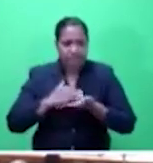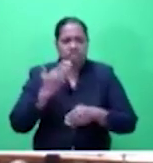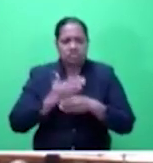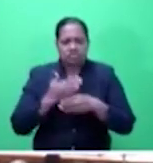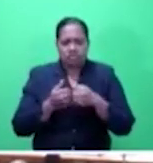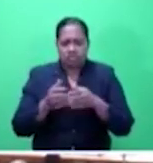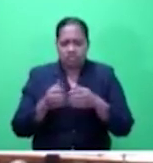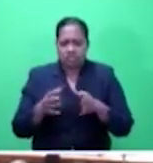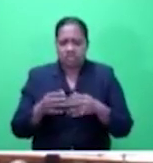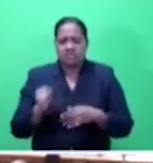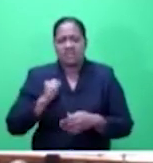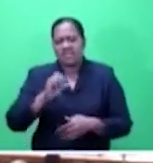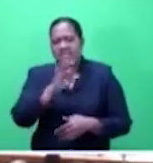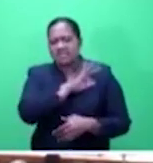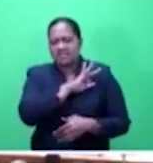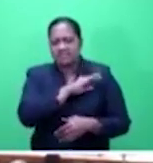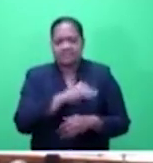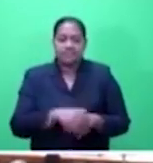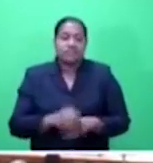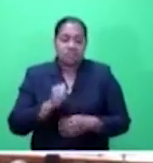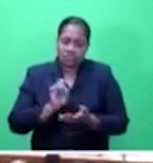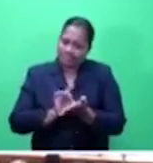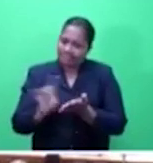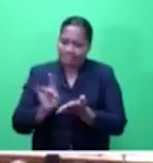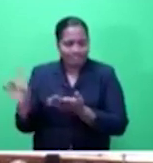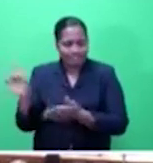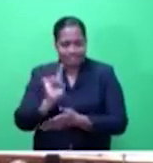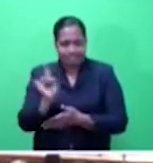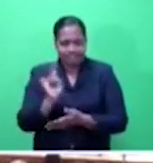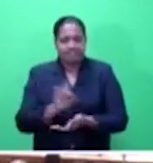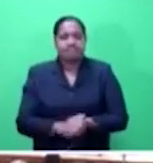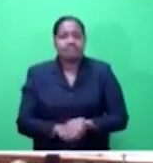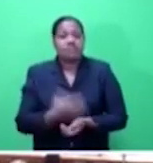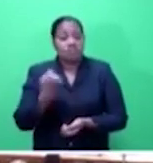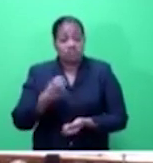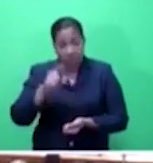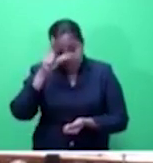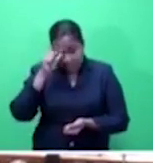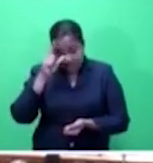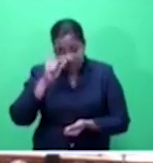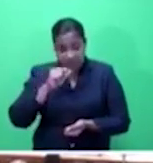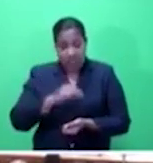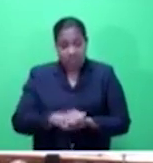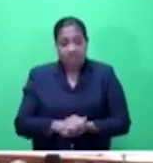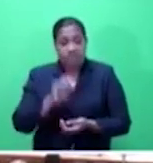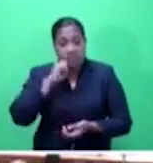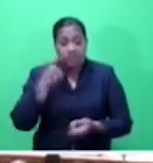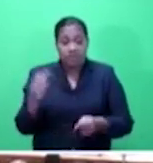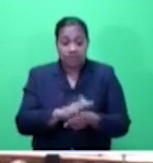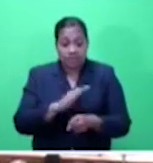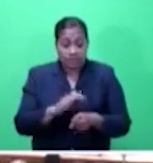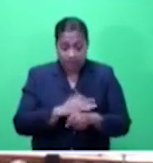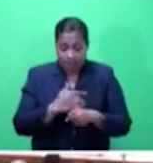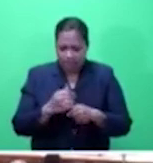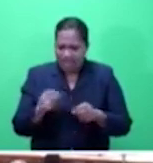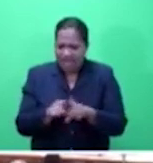we know the need is great, no Fijian should make a mad dash for the nearest FNPF office. It's your